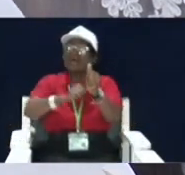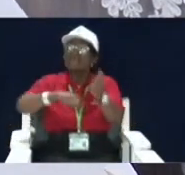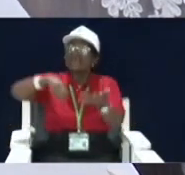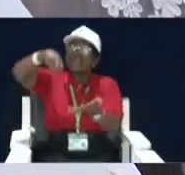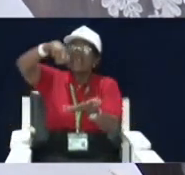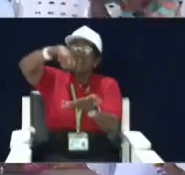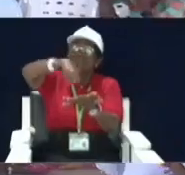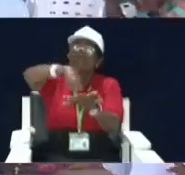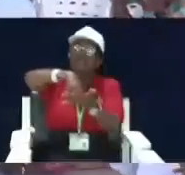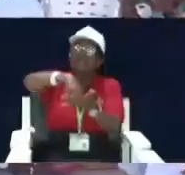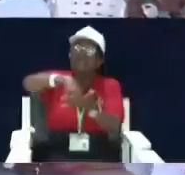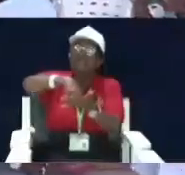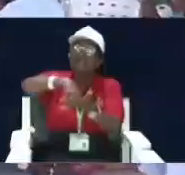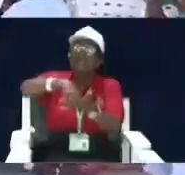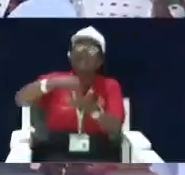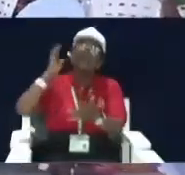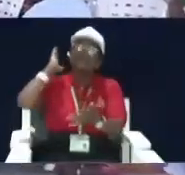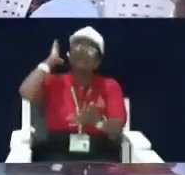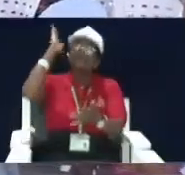Every knee